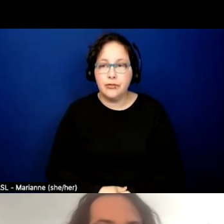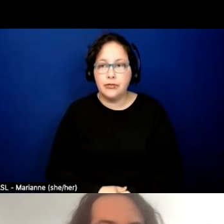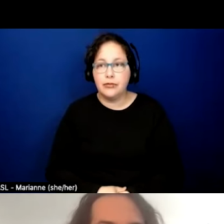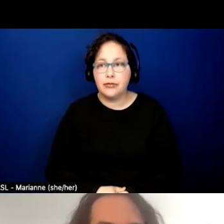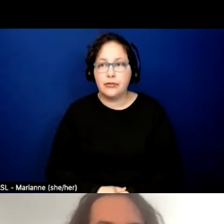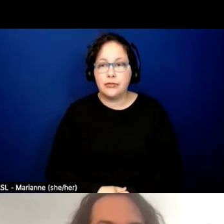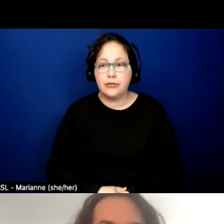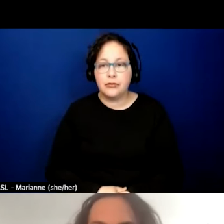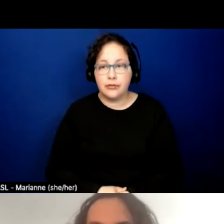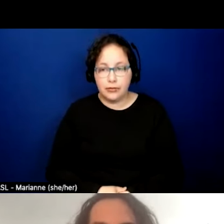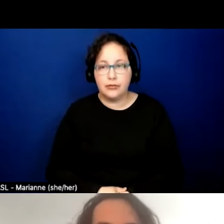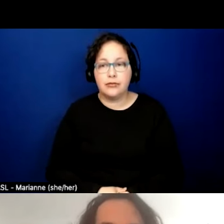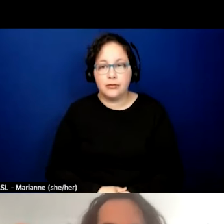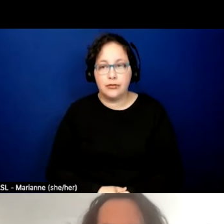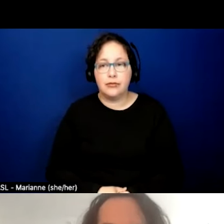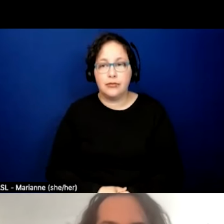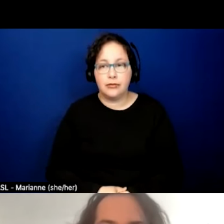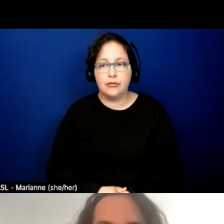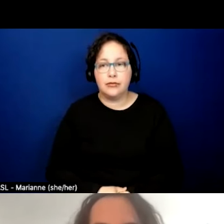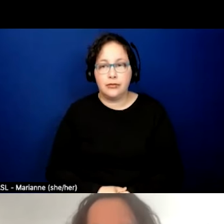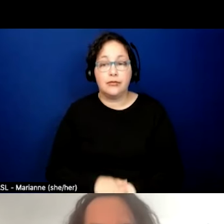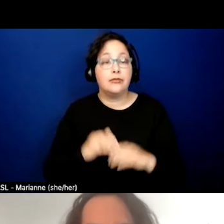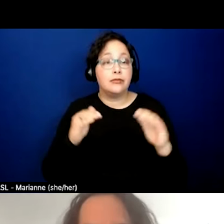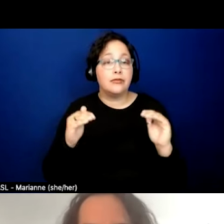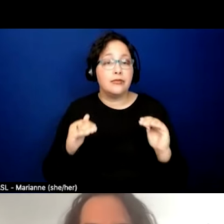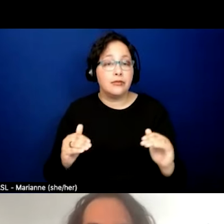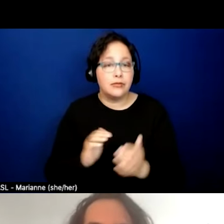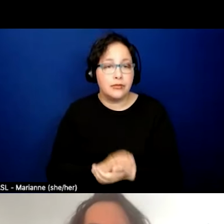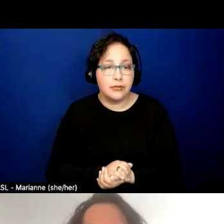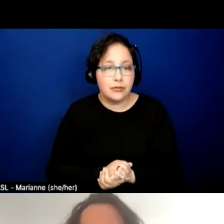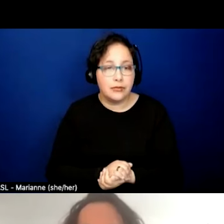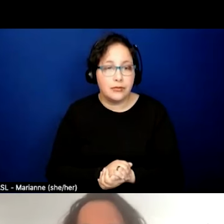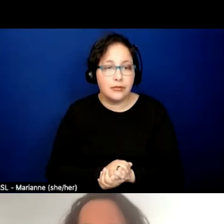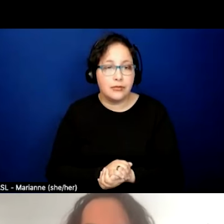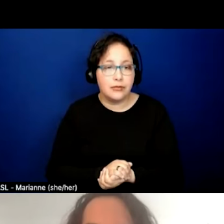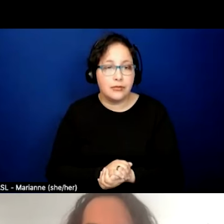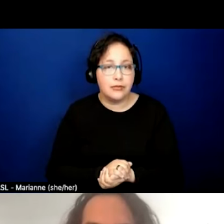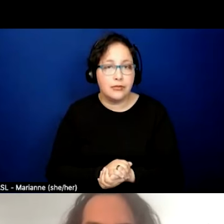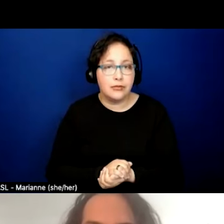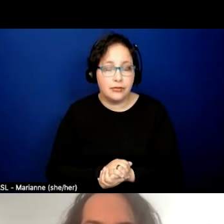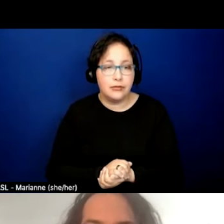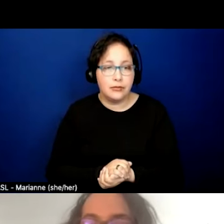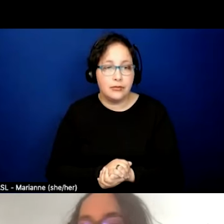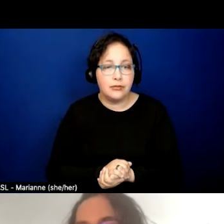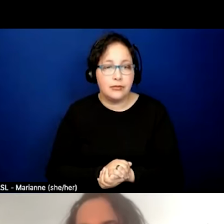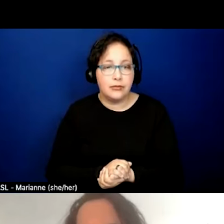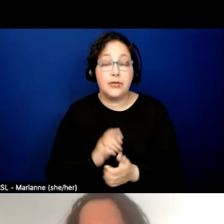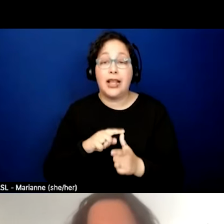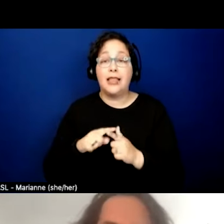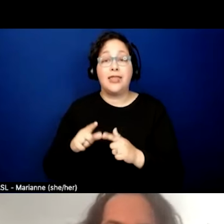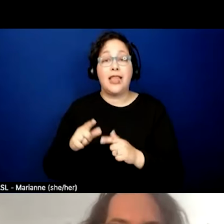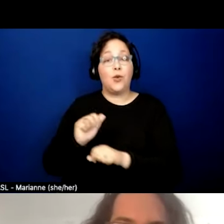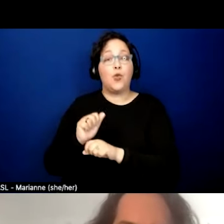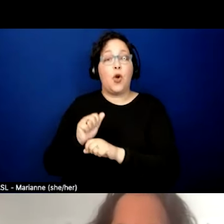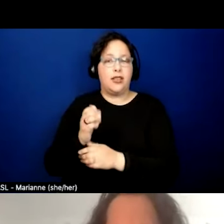And then through a Google Summer of Code, a lot of Google Summer of Code work with Kate